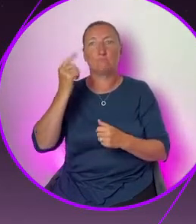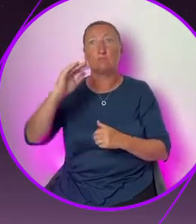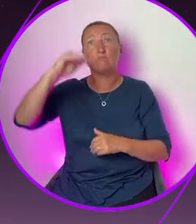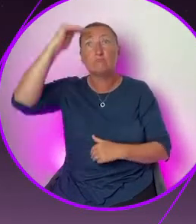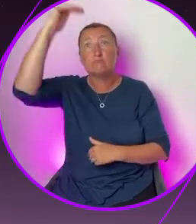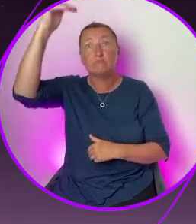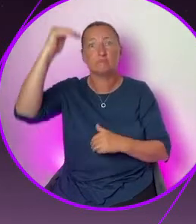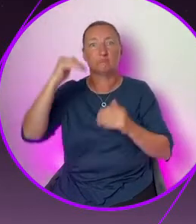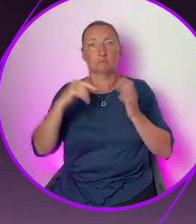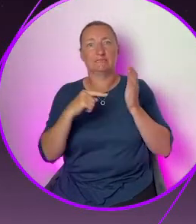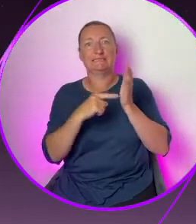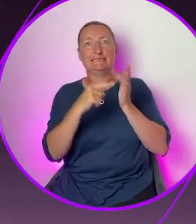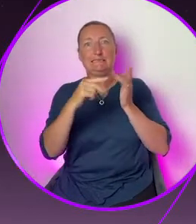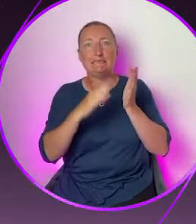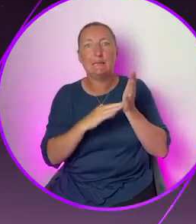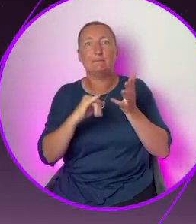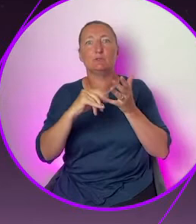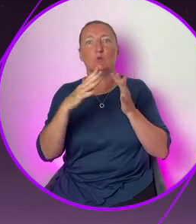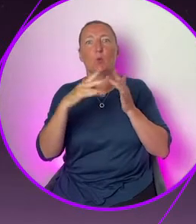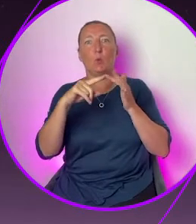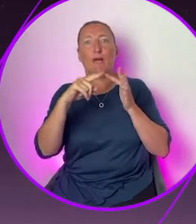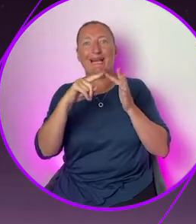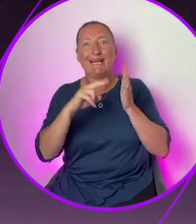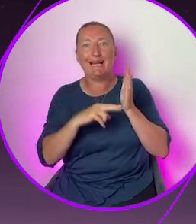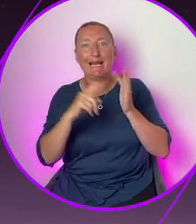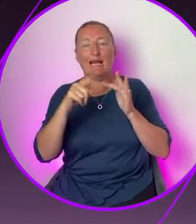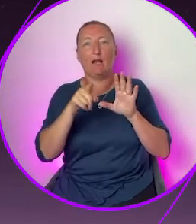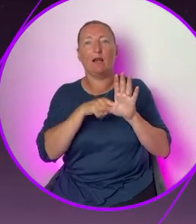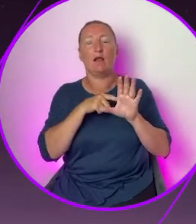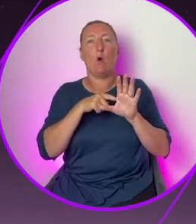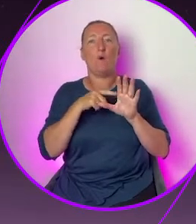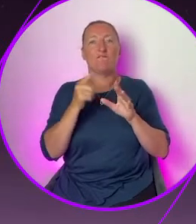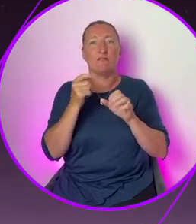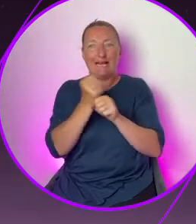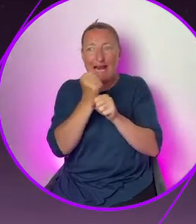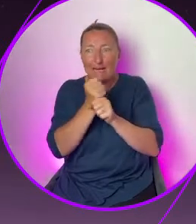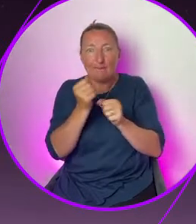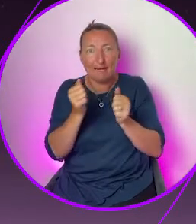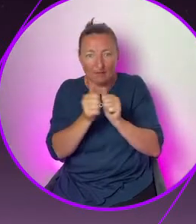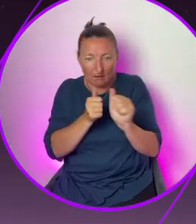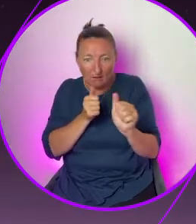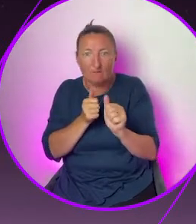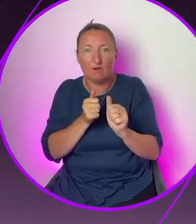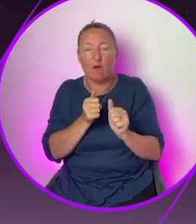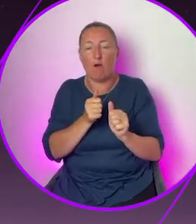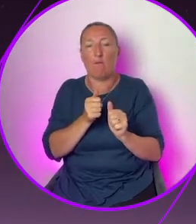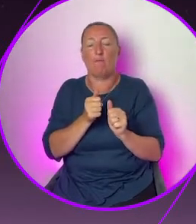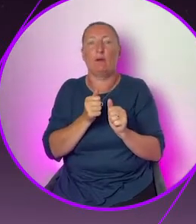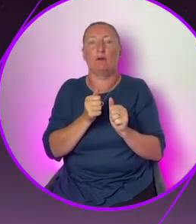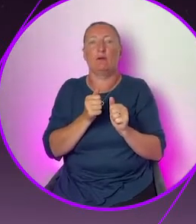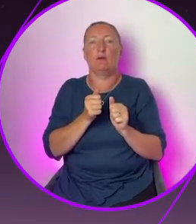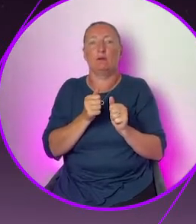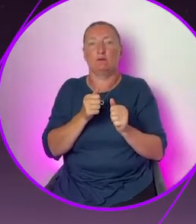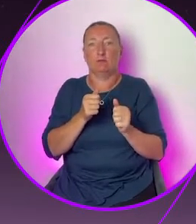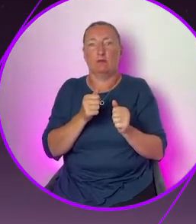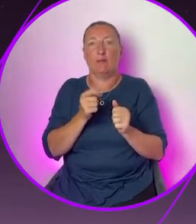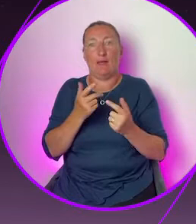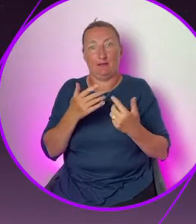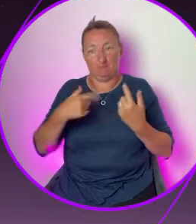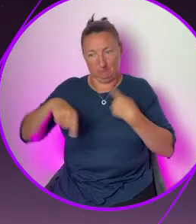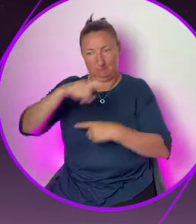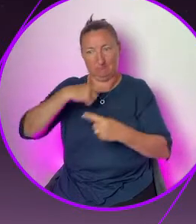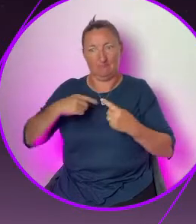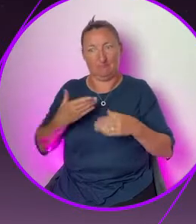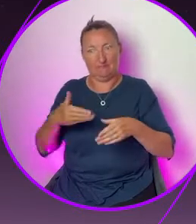Sweeney of Epic Games or Herman Narula at Improbable, who makes Spatial OS. Now, we enter the picture here.